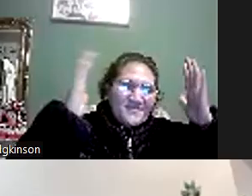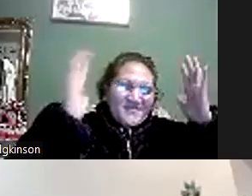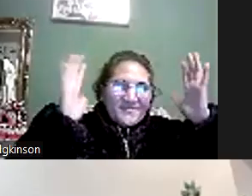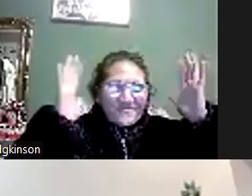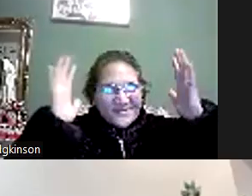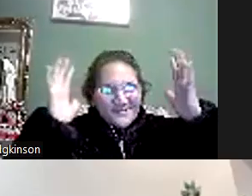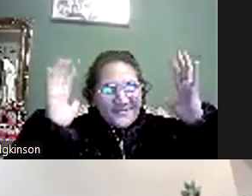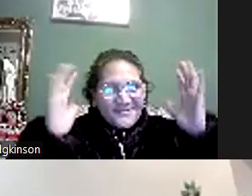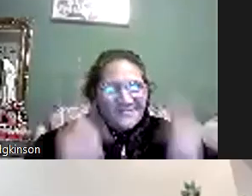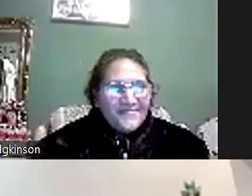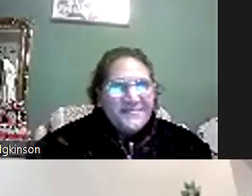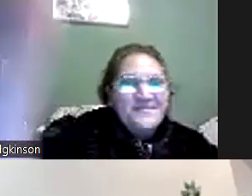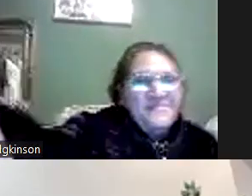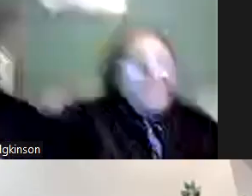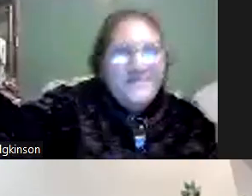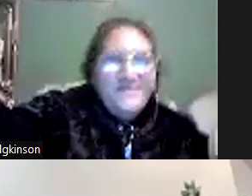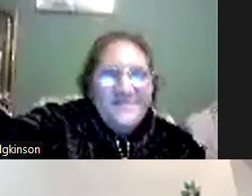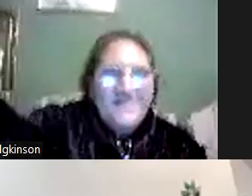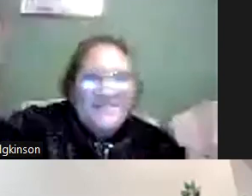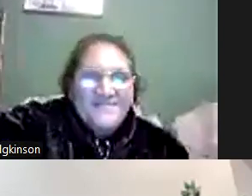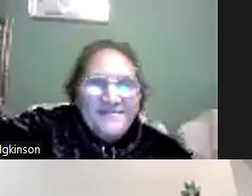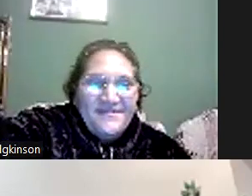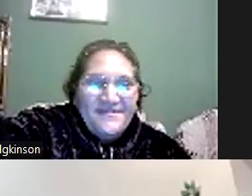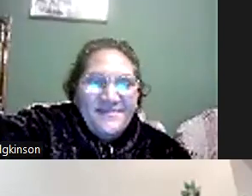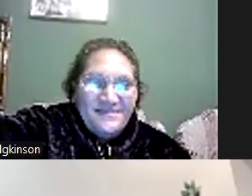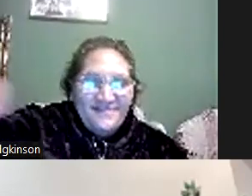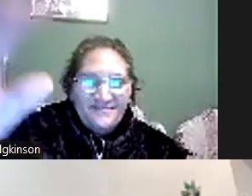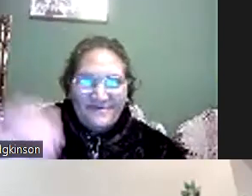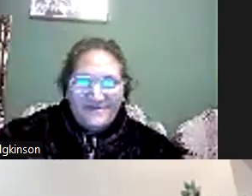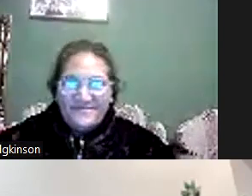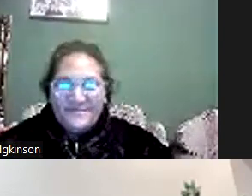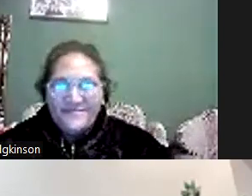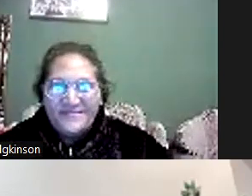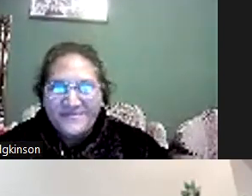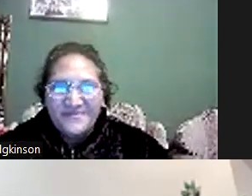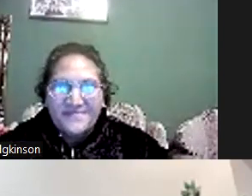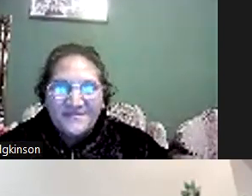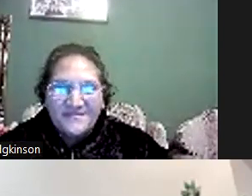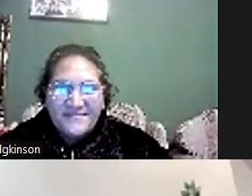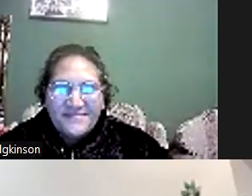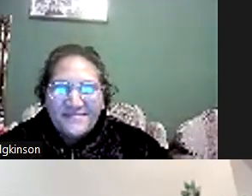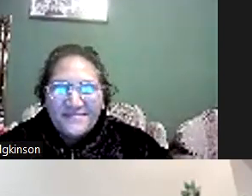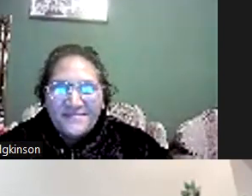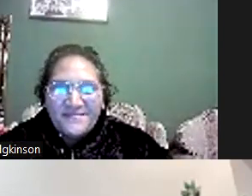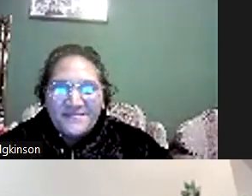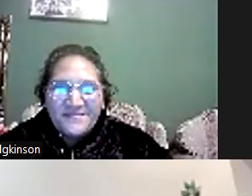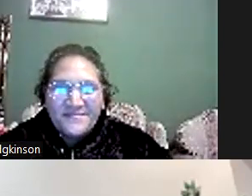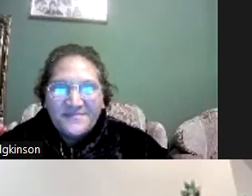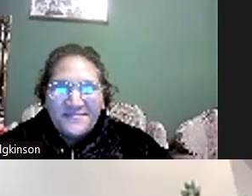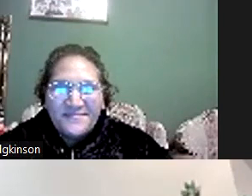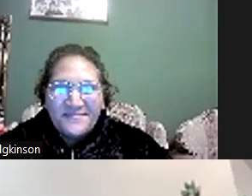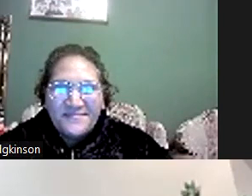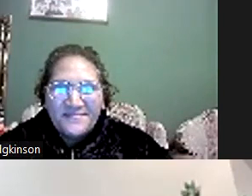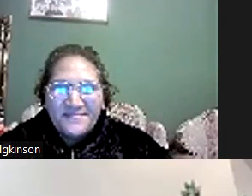Fabulous, thank you. Okay, I'm going to just quit and then